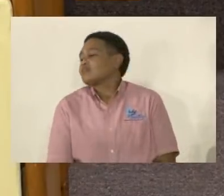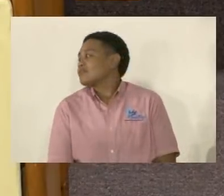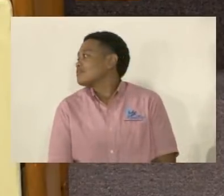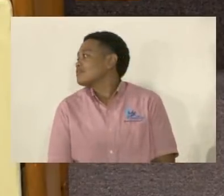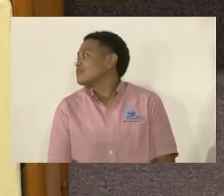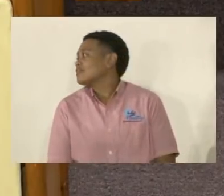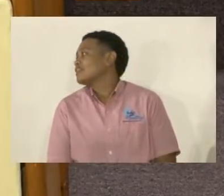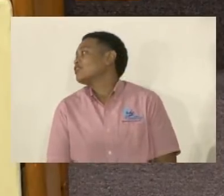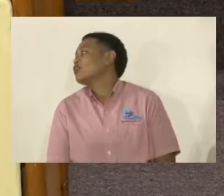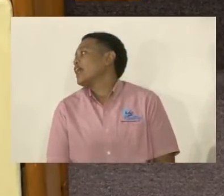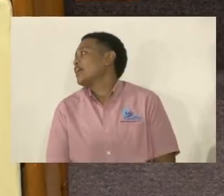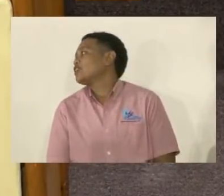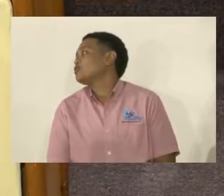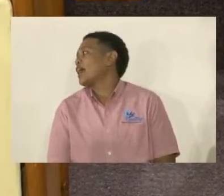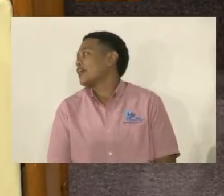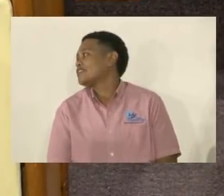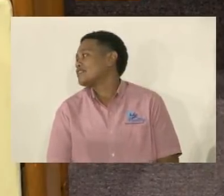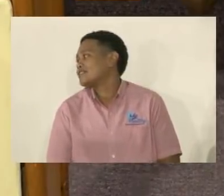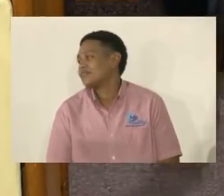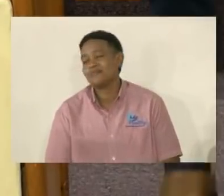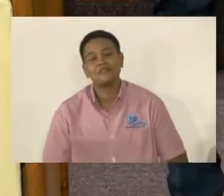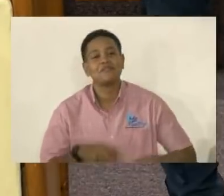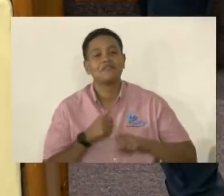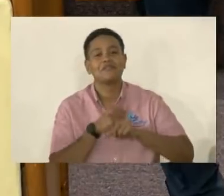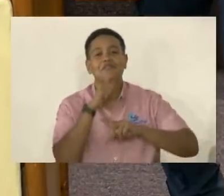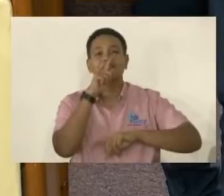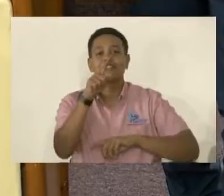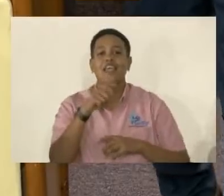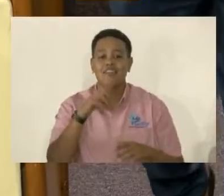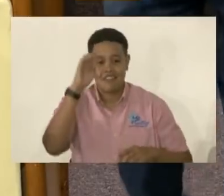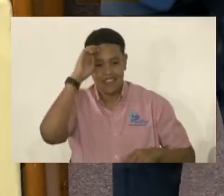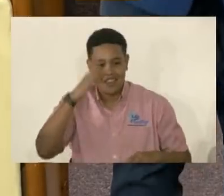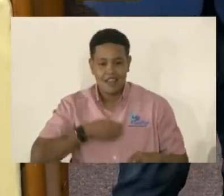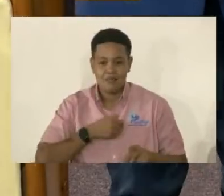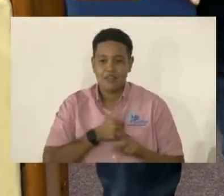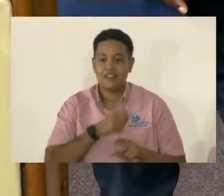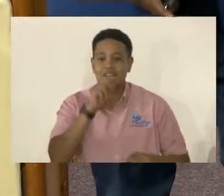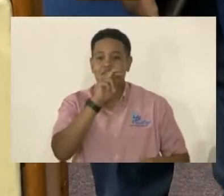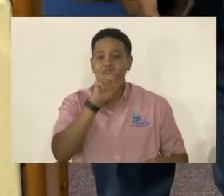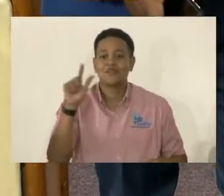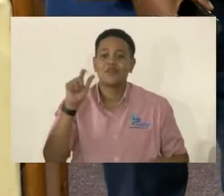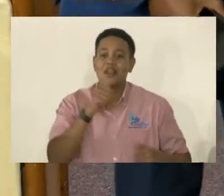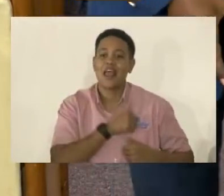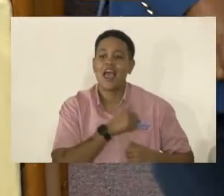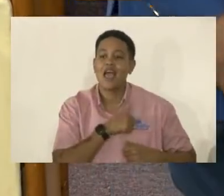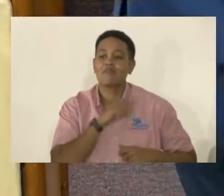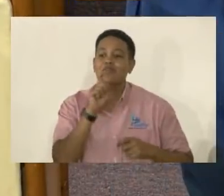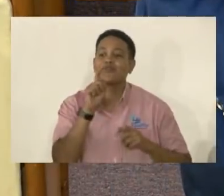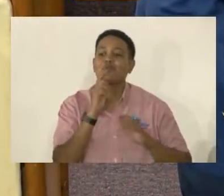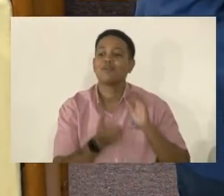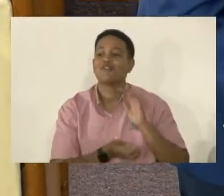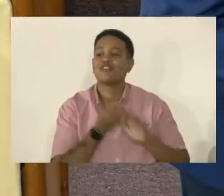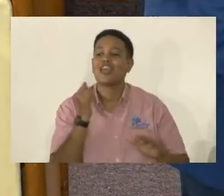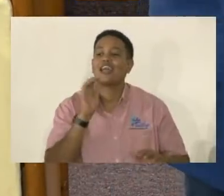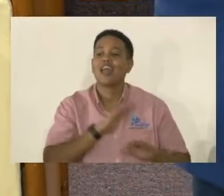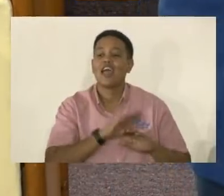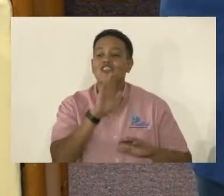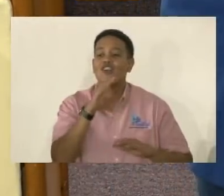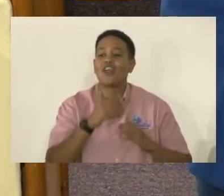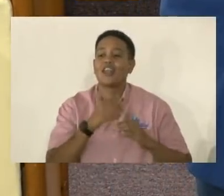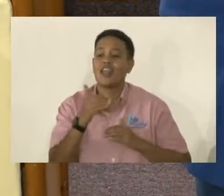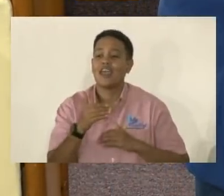And quite frankly, because you said we have employed a troll army, I think it should be retracted. It should be retracted at your next